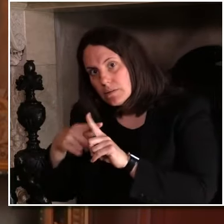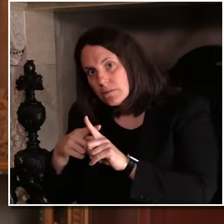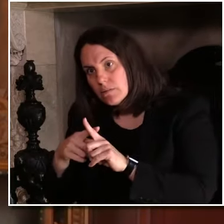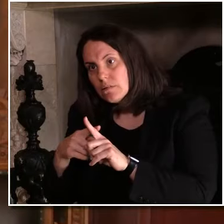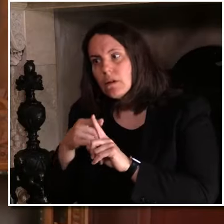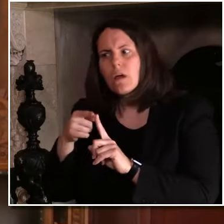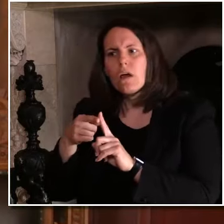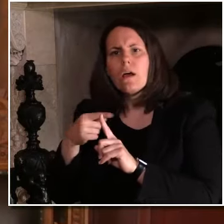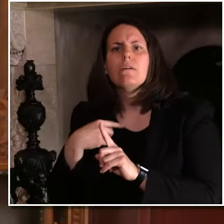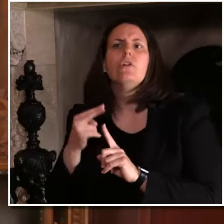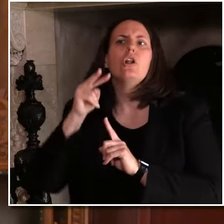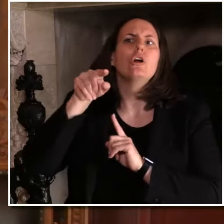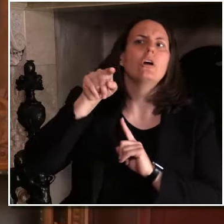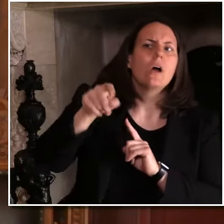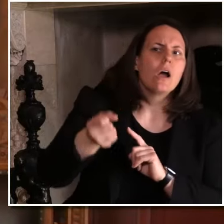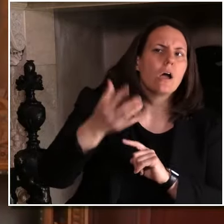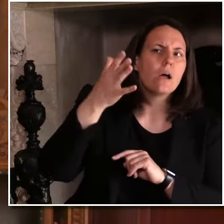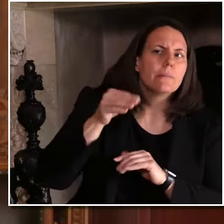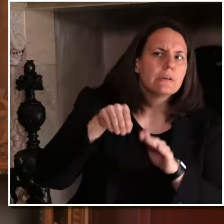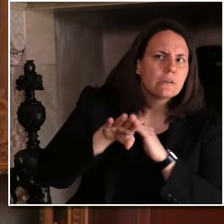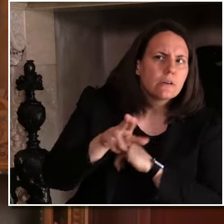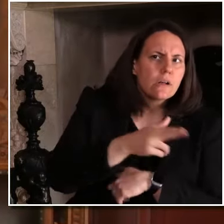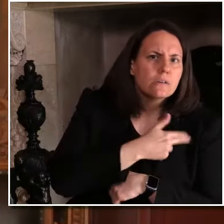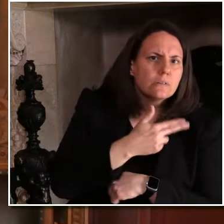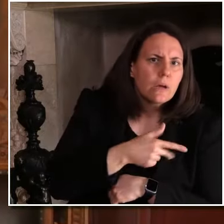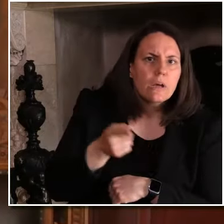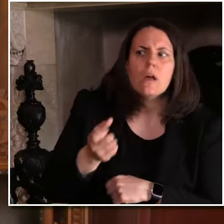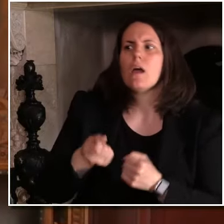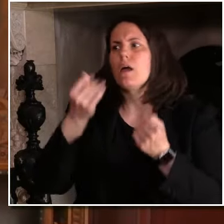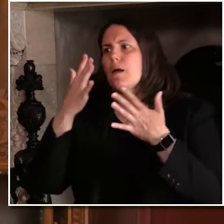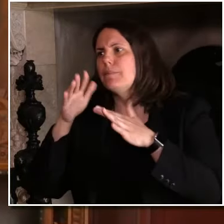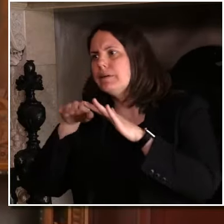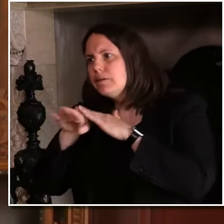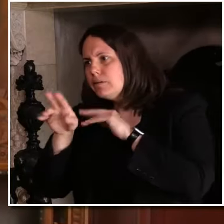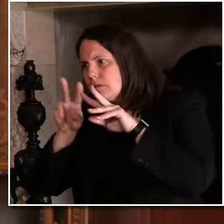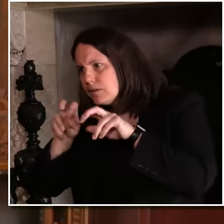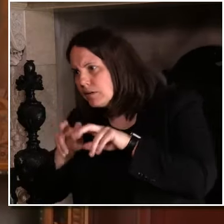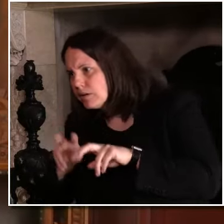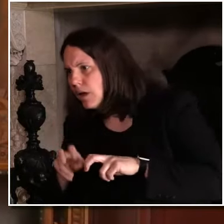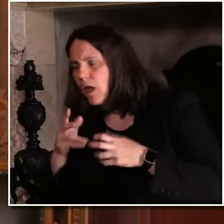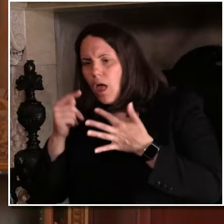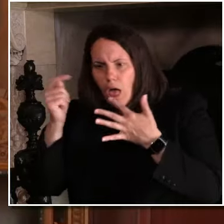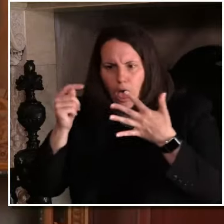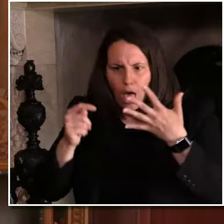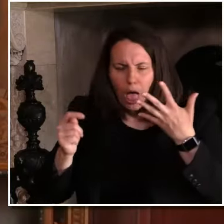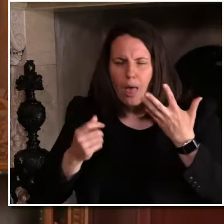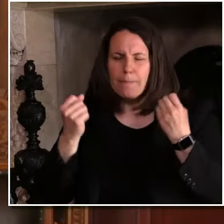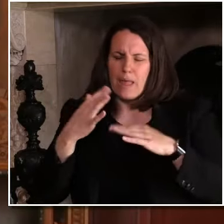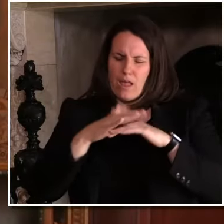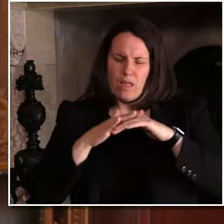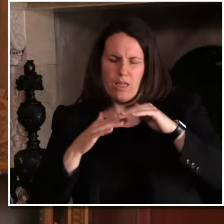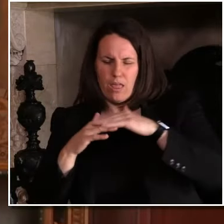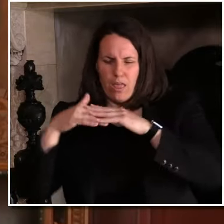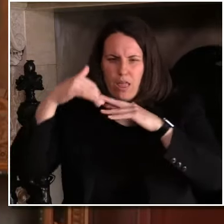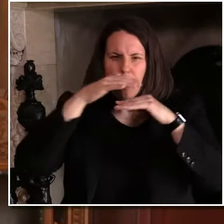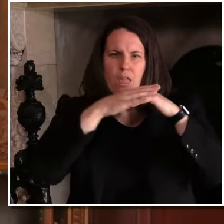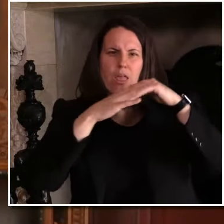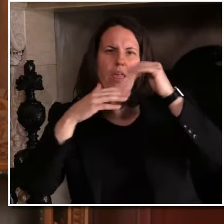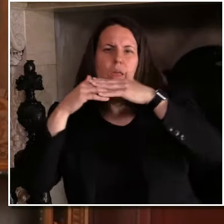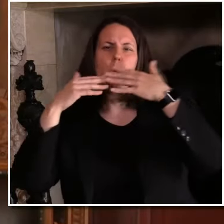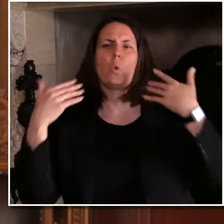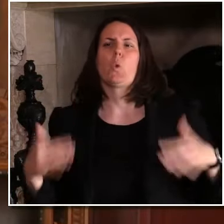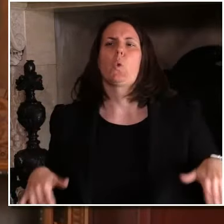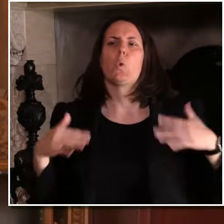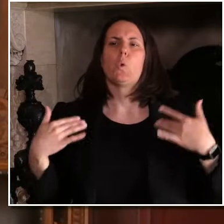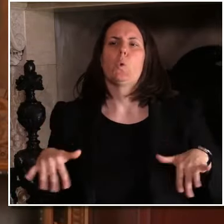which, assuming that we're having more complete testing of critically ill hospitalized patients, that's going to be less sensitive to changes in